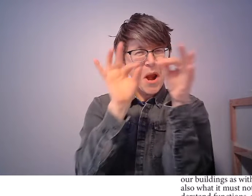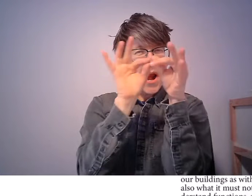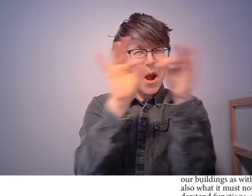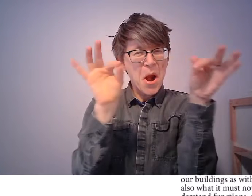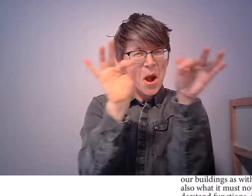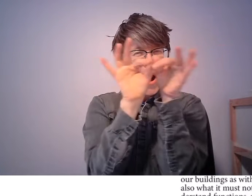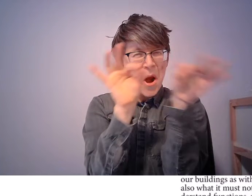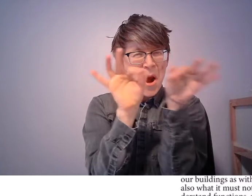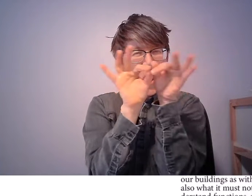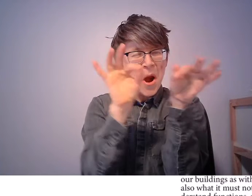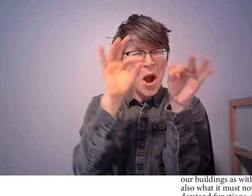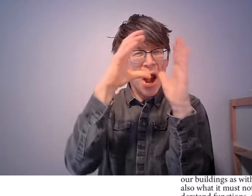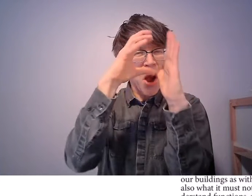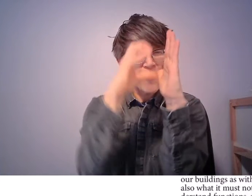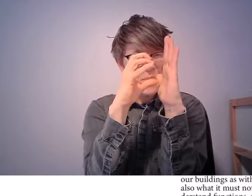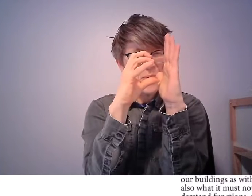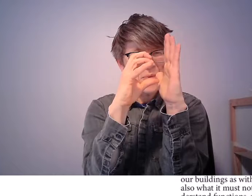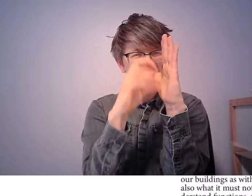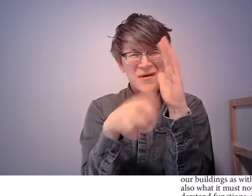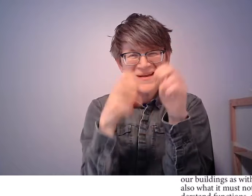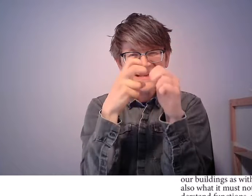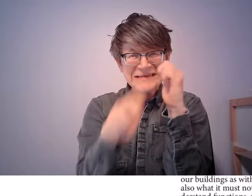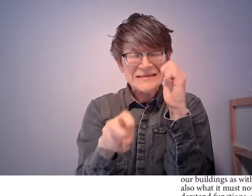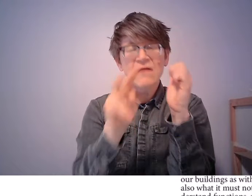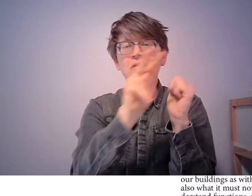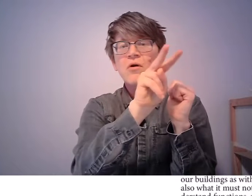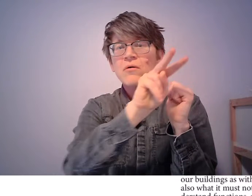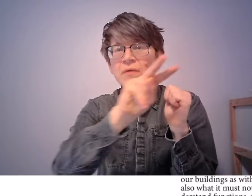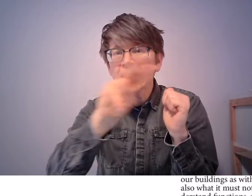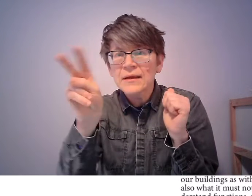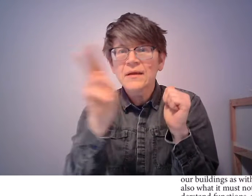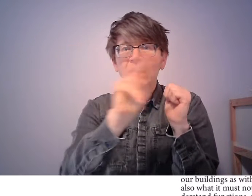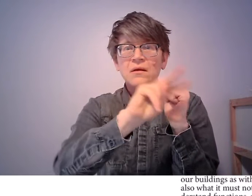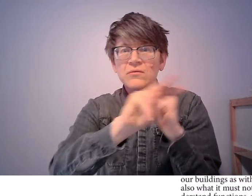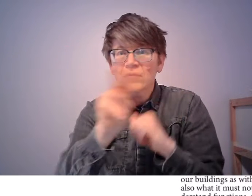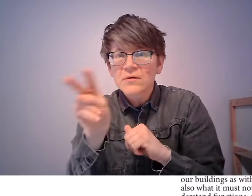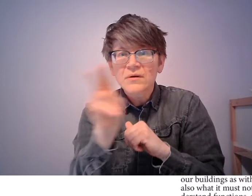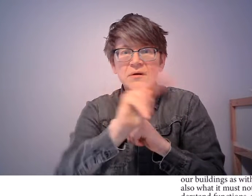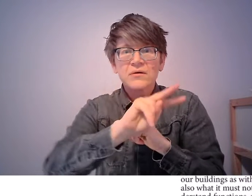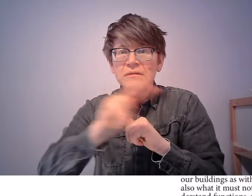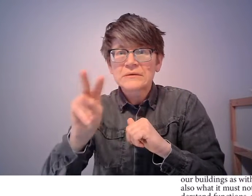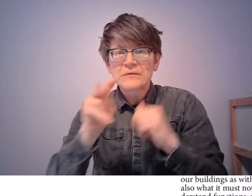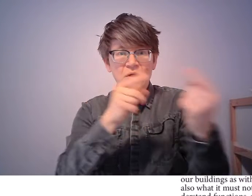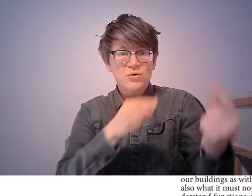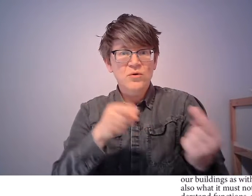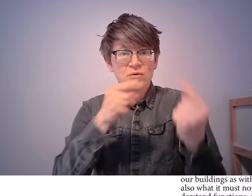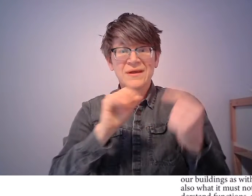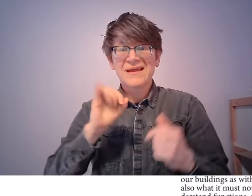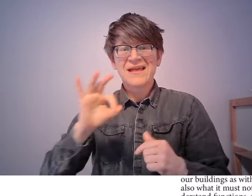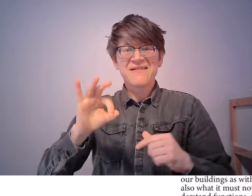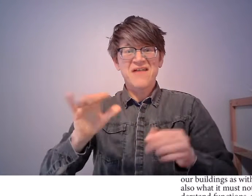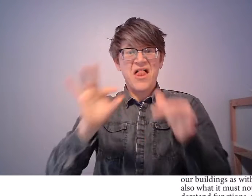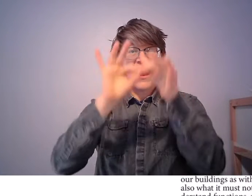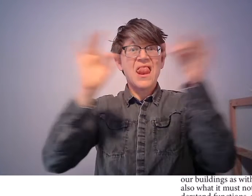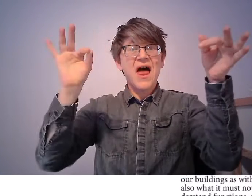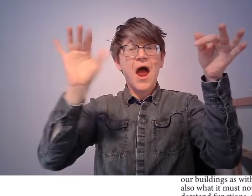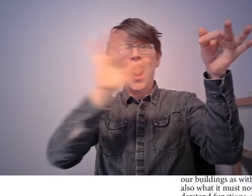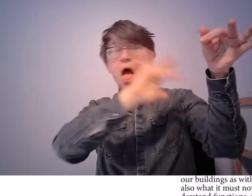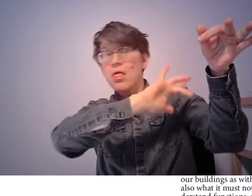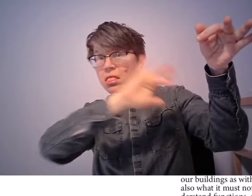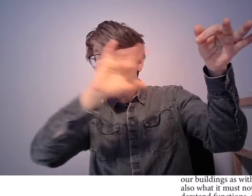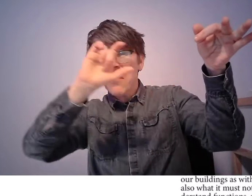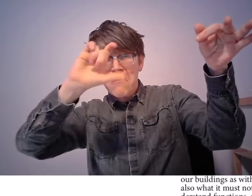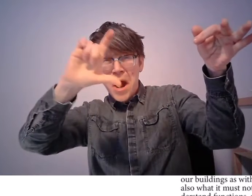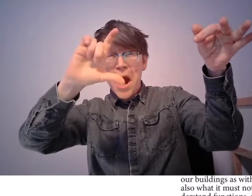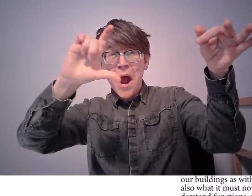viewer's eye to find the next line of type to continue reading. If there's too much space between lines, the eye has to work